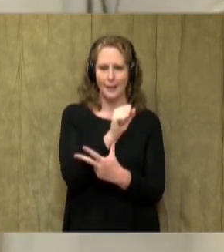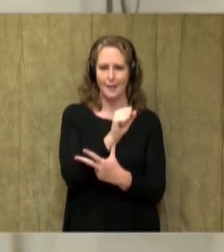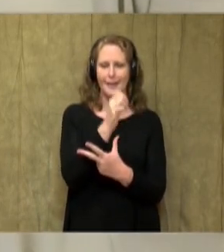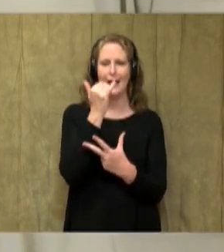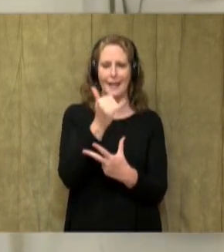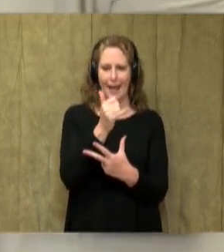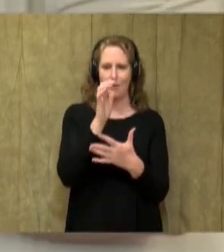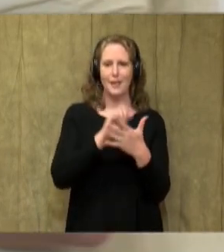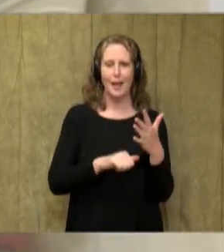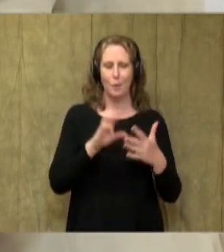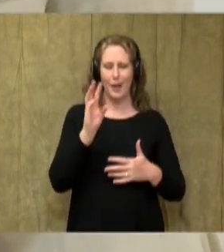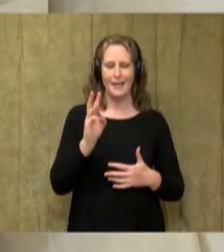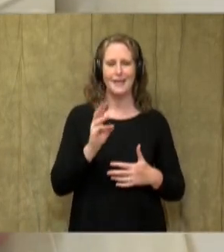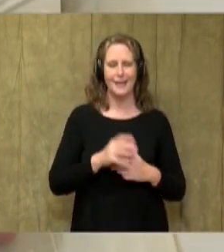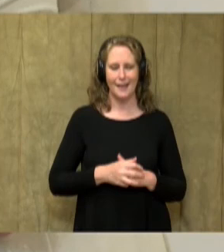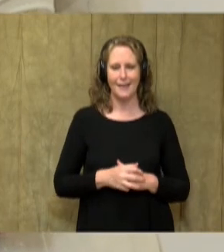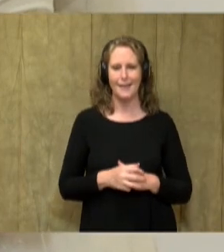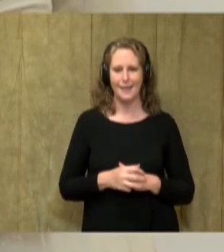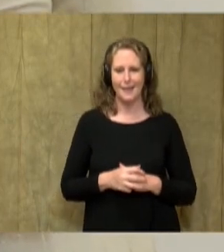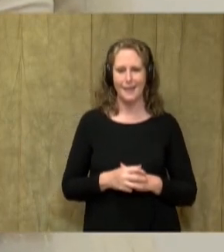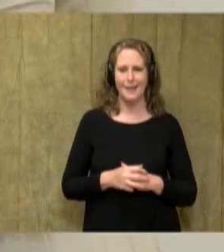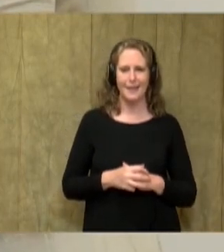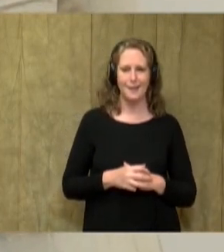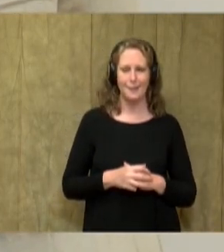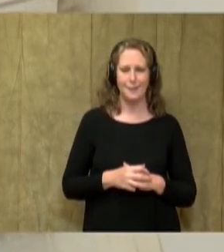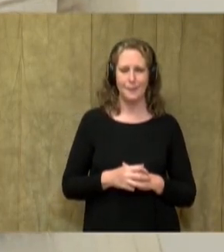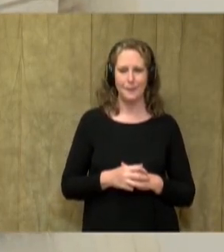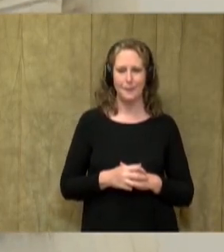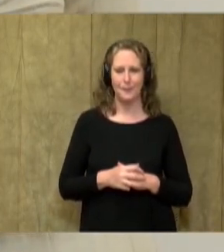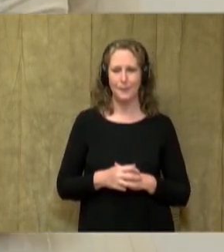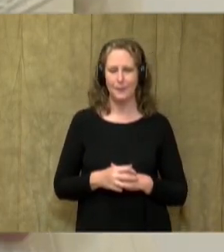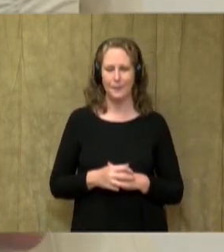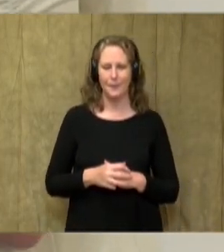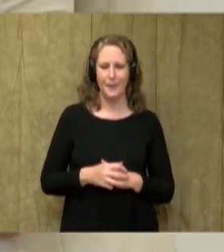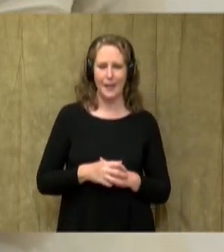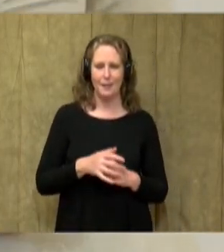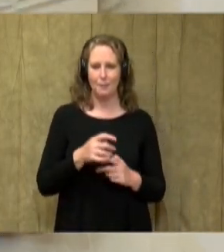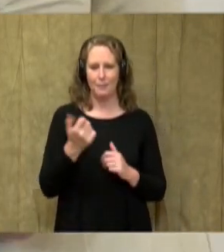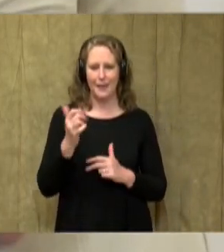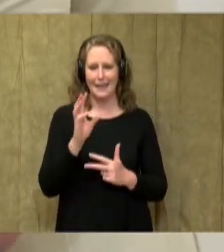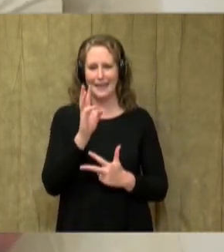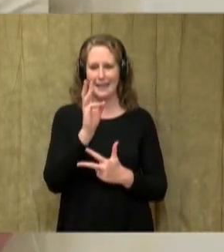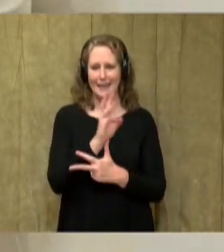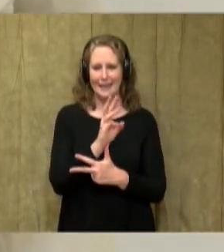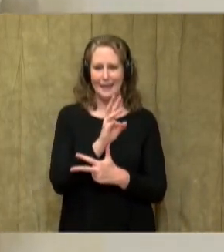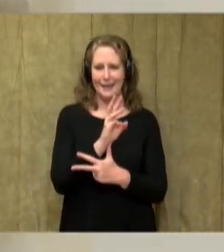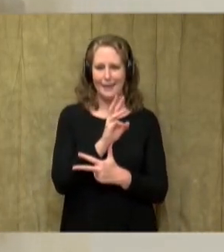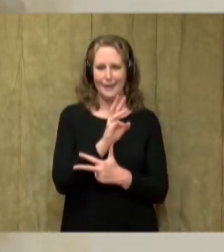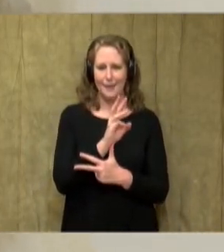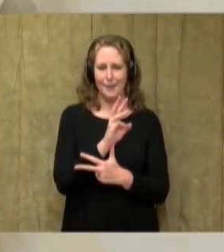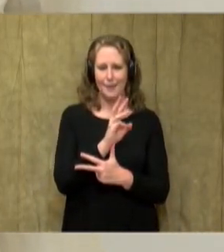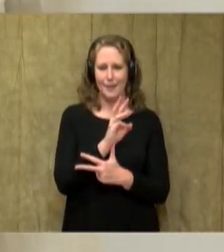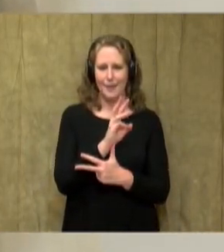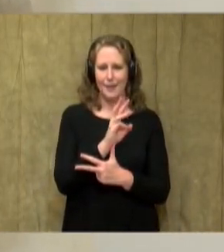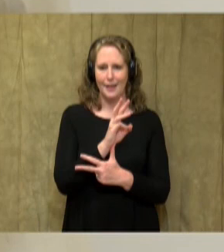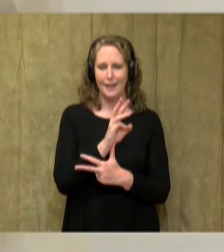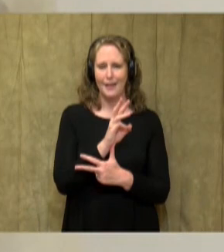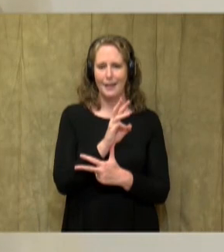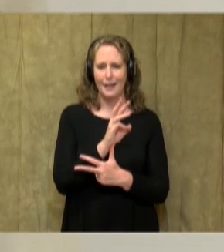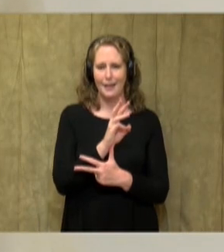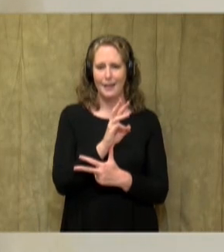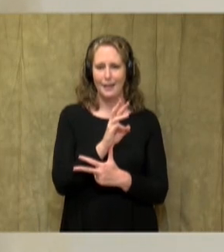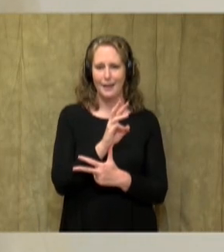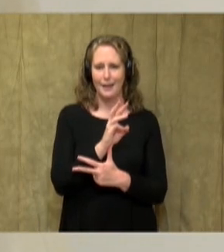Now I can take away those 6 ones. 2, 4, 6. And now I need to take away 3 tens.